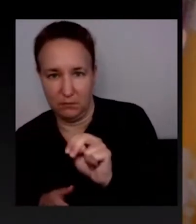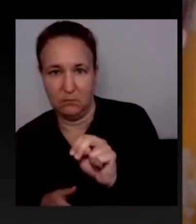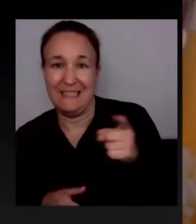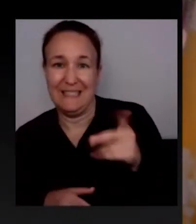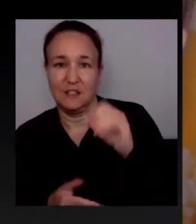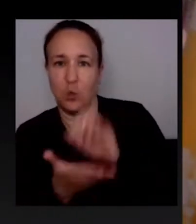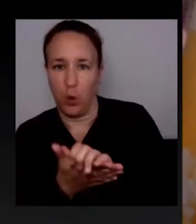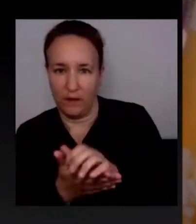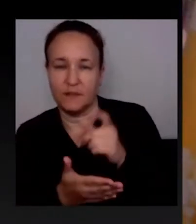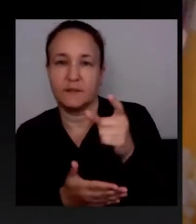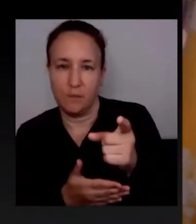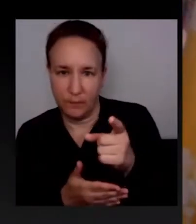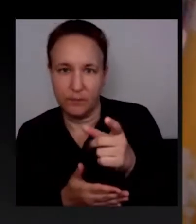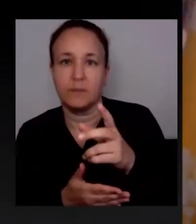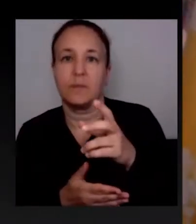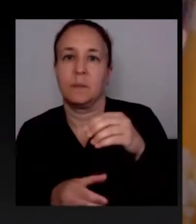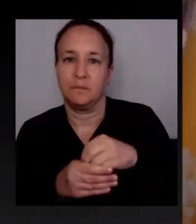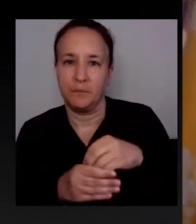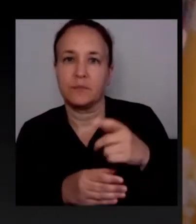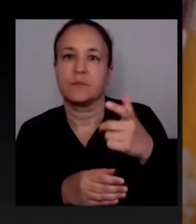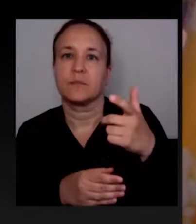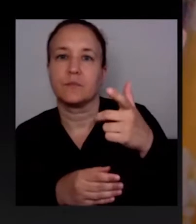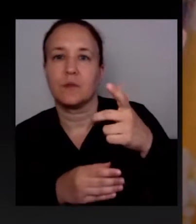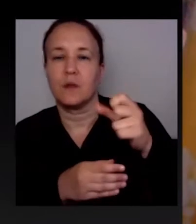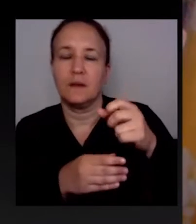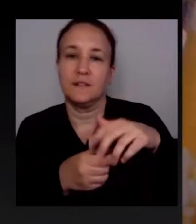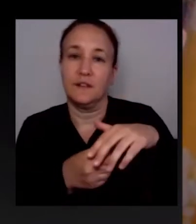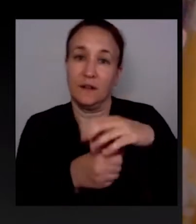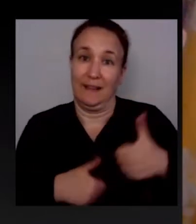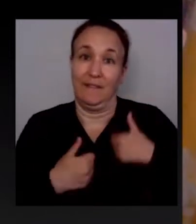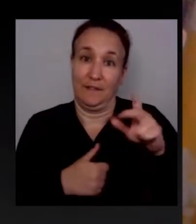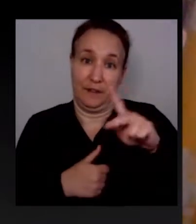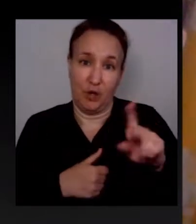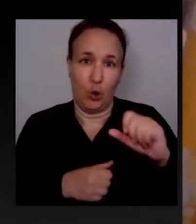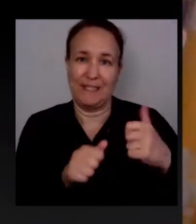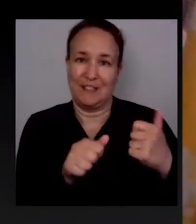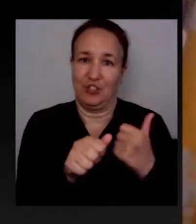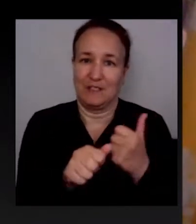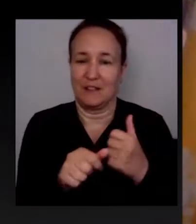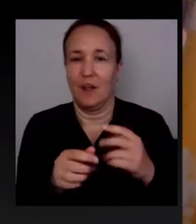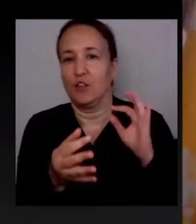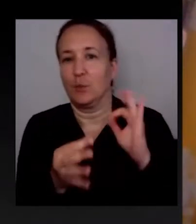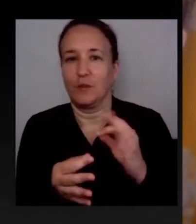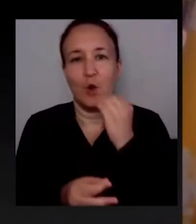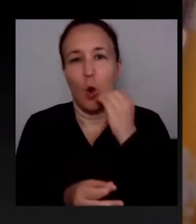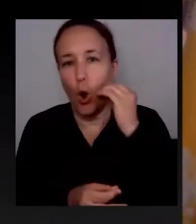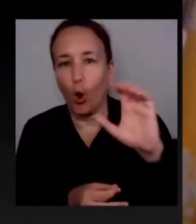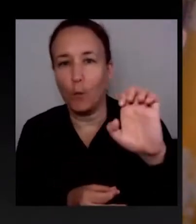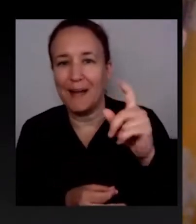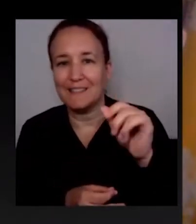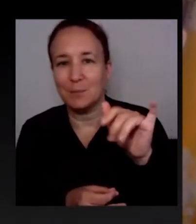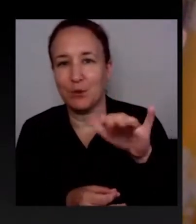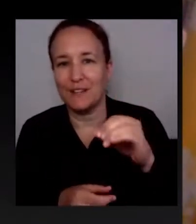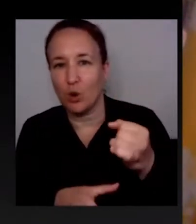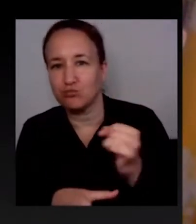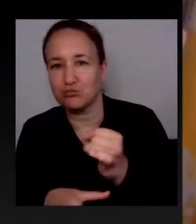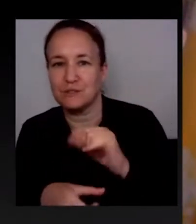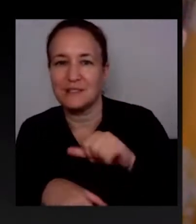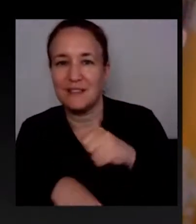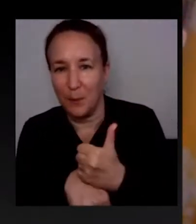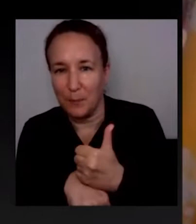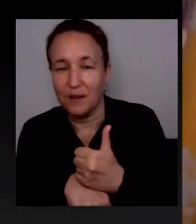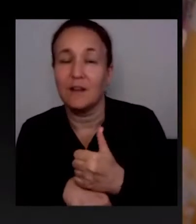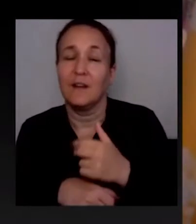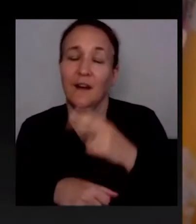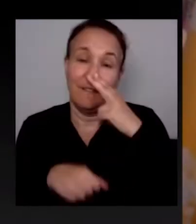live in the Grad Hospital neighborhood of Philadelphia, where he's chasing the perfect home espresso setup. Another fun fact is Dalton